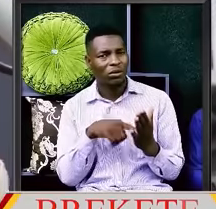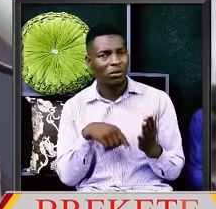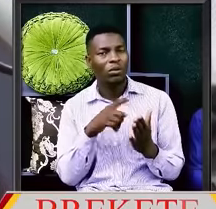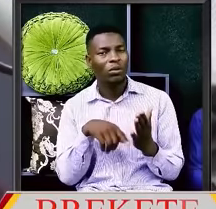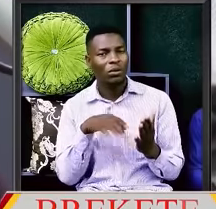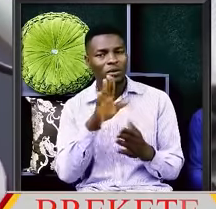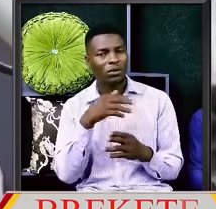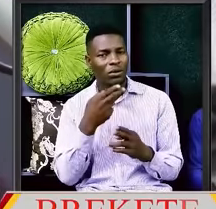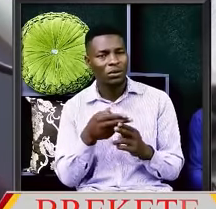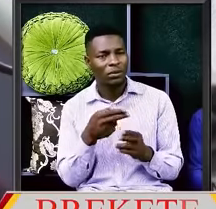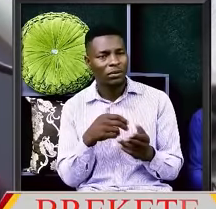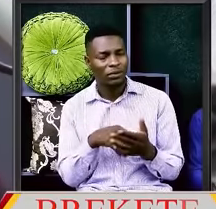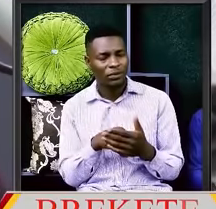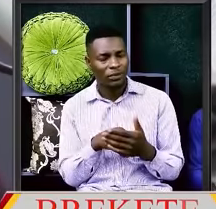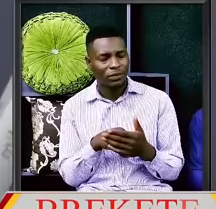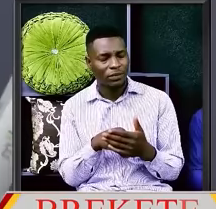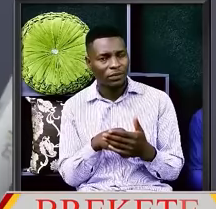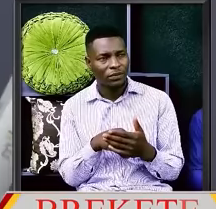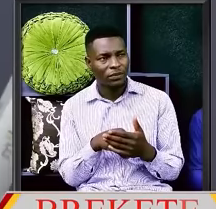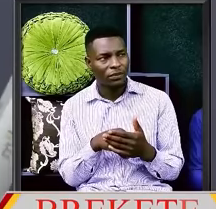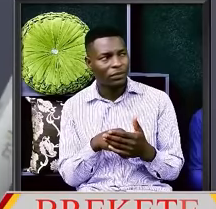Wait till you talk, say your name.